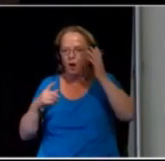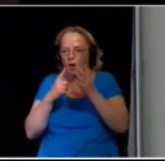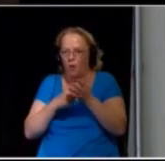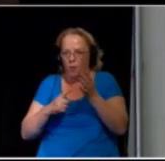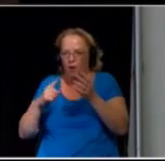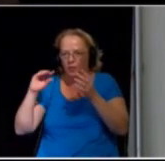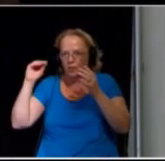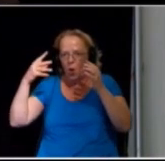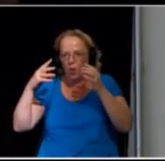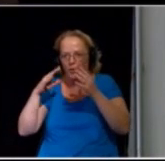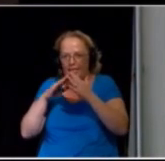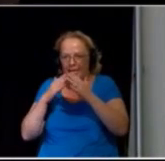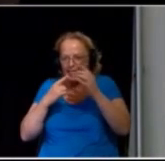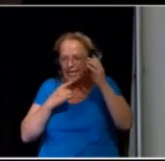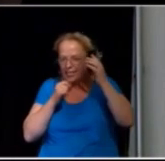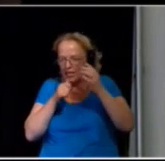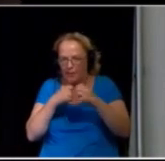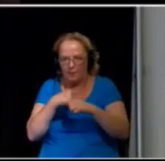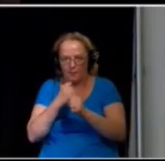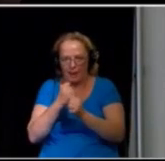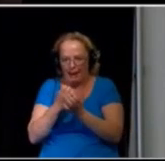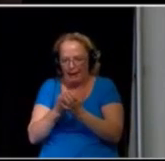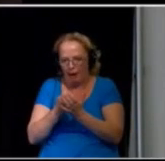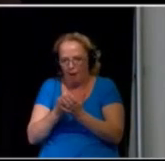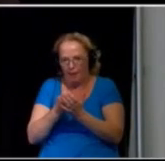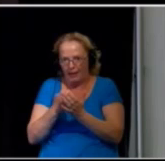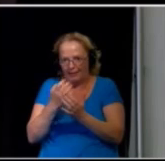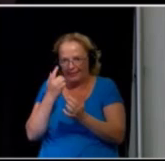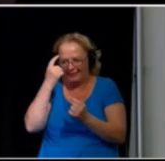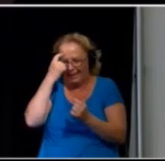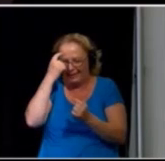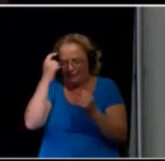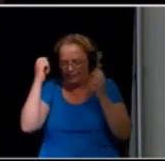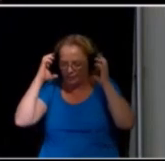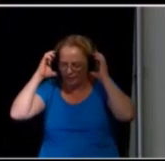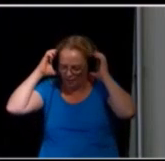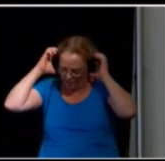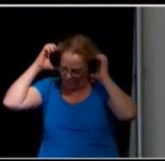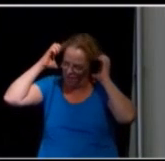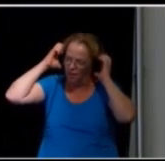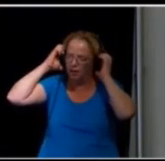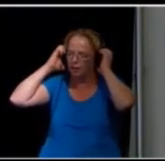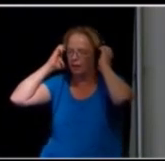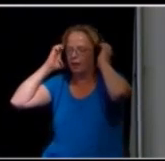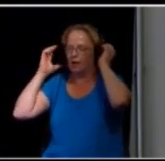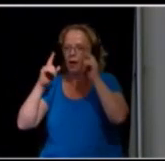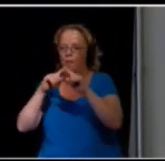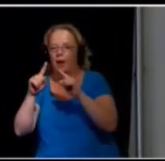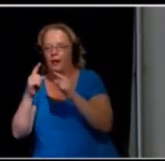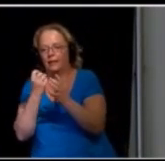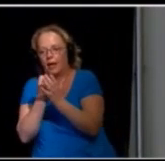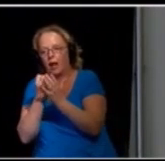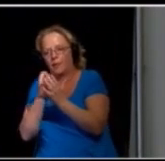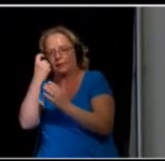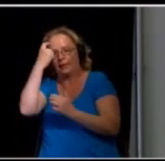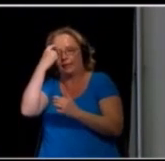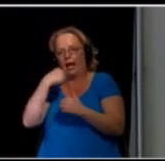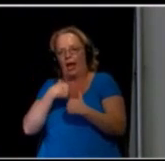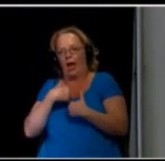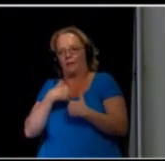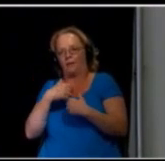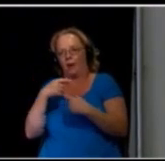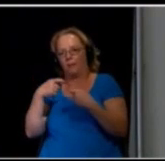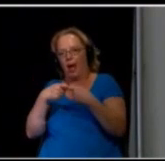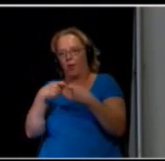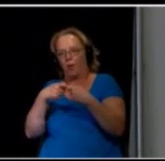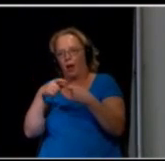make economic sense, like if purely economic sense, to have a battery pack, because in most places in the U.S. you can't